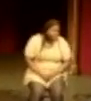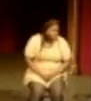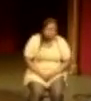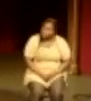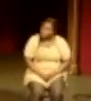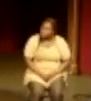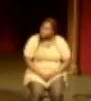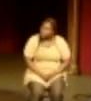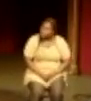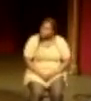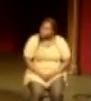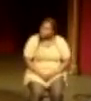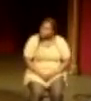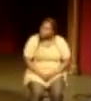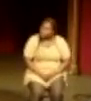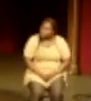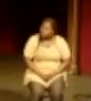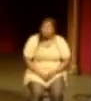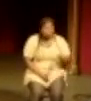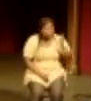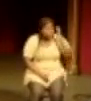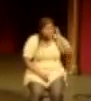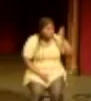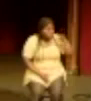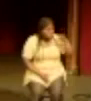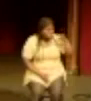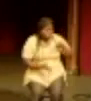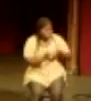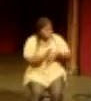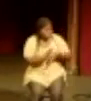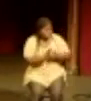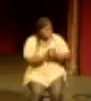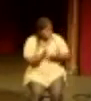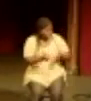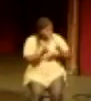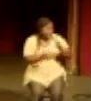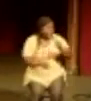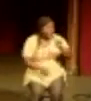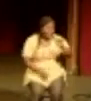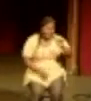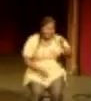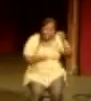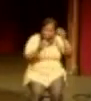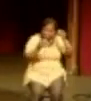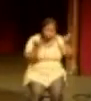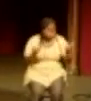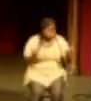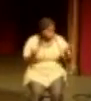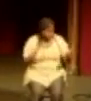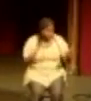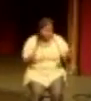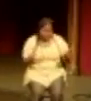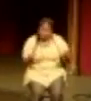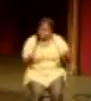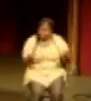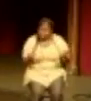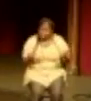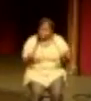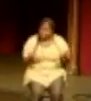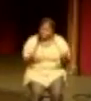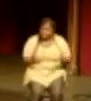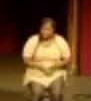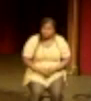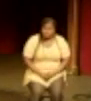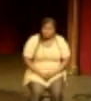We're going to see a lot of data sets today, and I want to thank our research department led by Dr. Dolly Osterk, as well as Ryan Barry Souza and Tyler